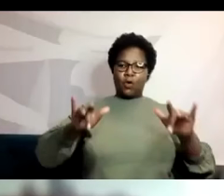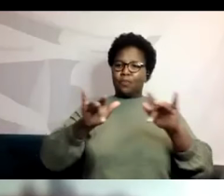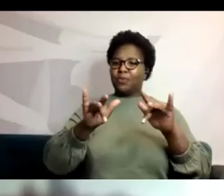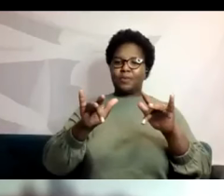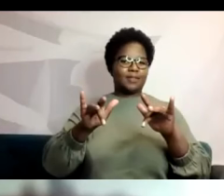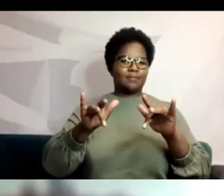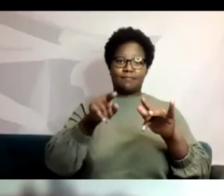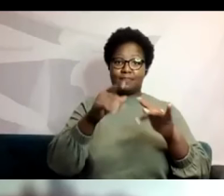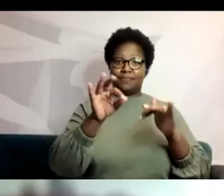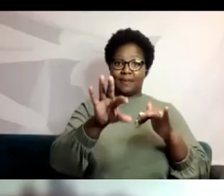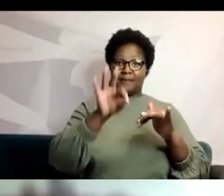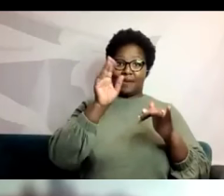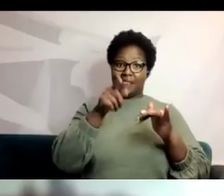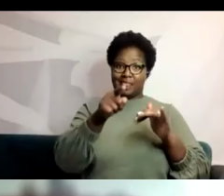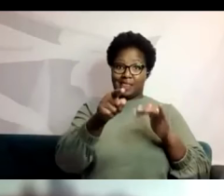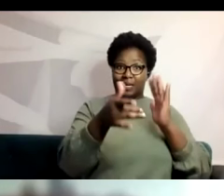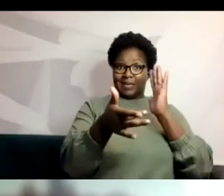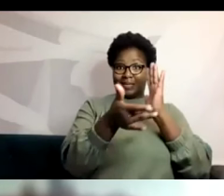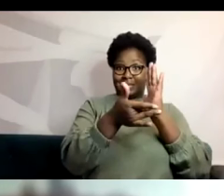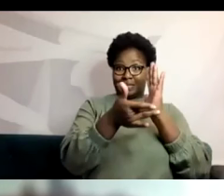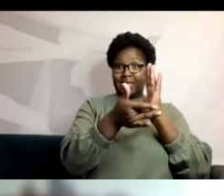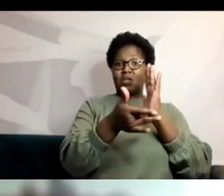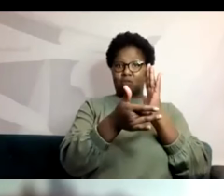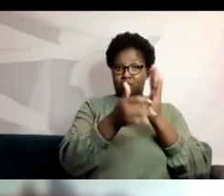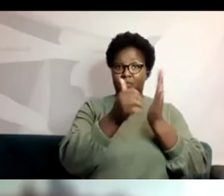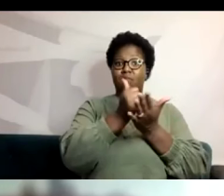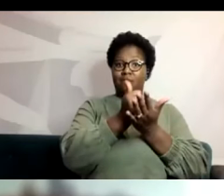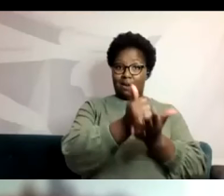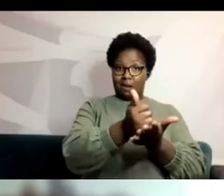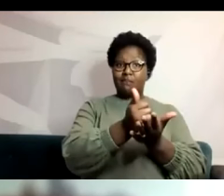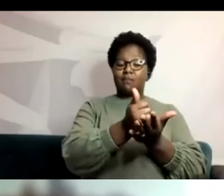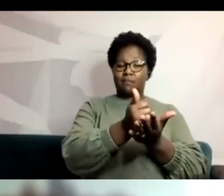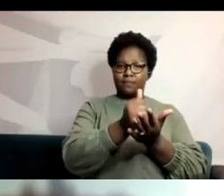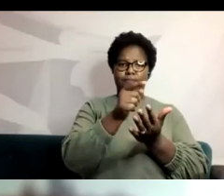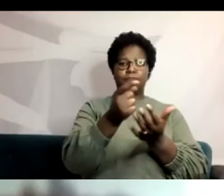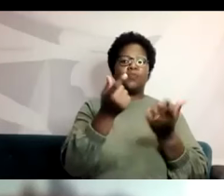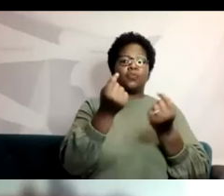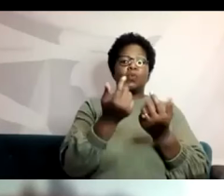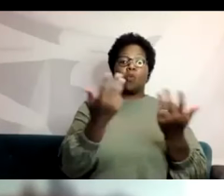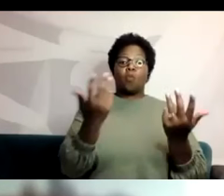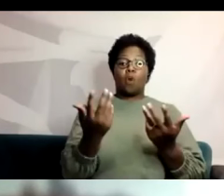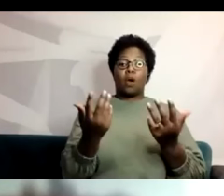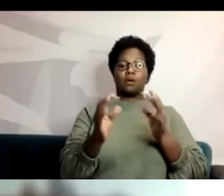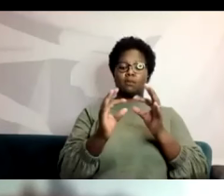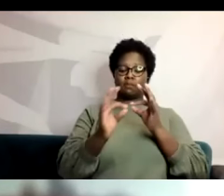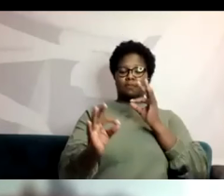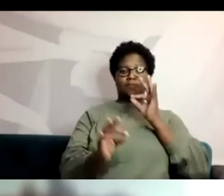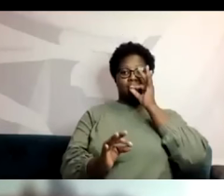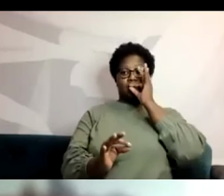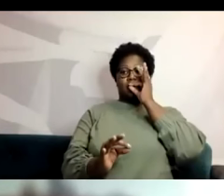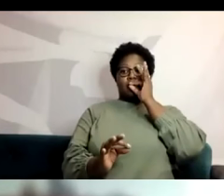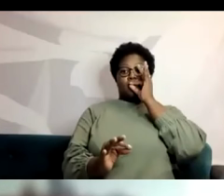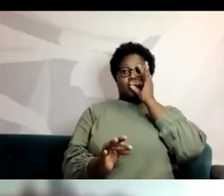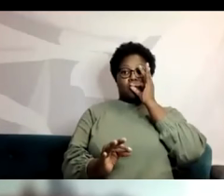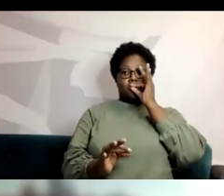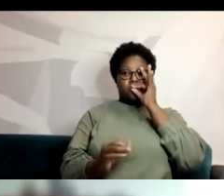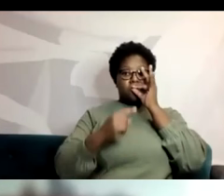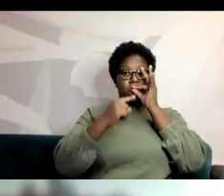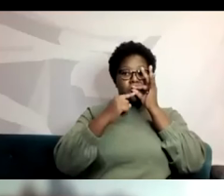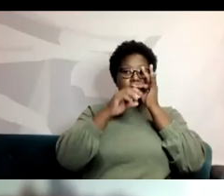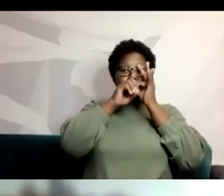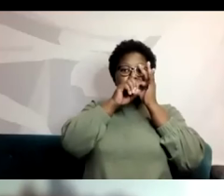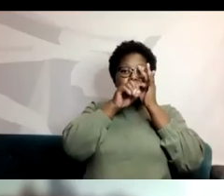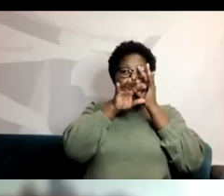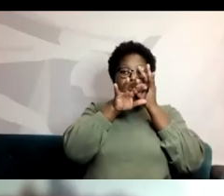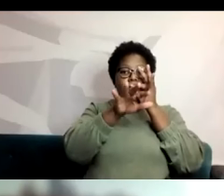of technology, where all she has to do is blow. And as